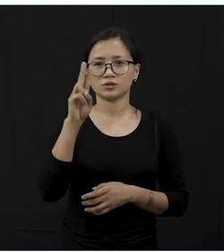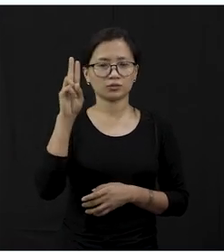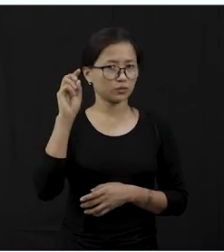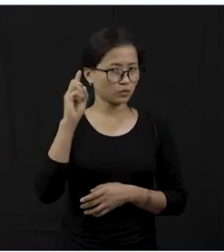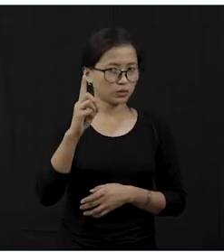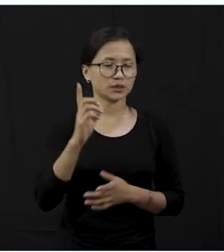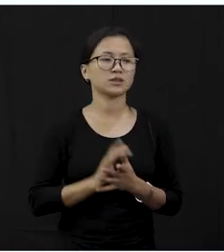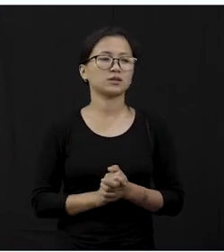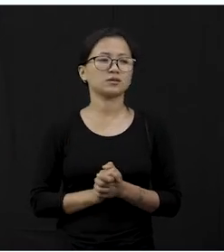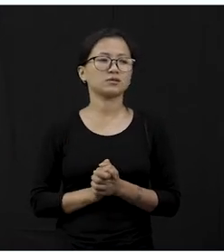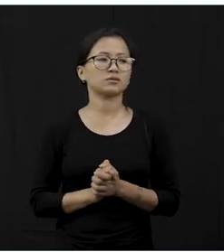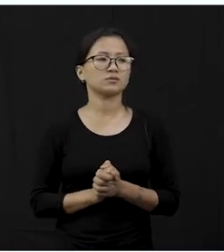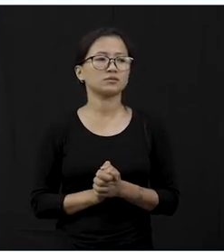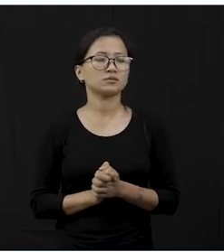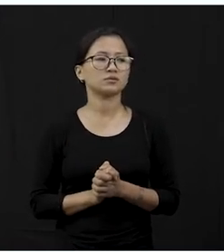5,621, yes. So